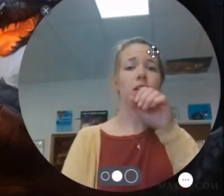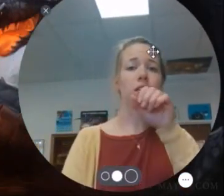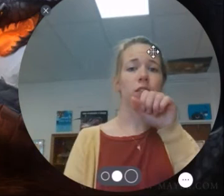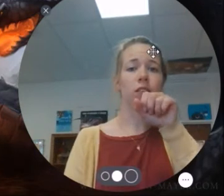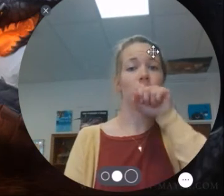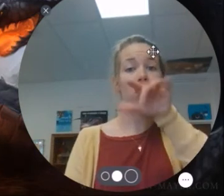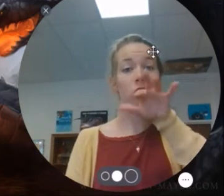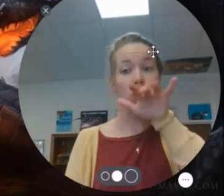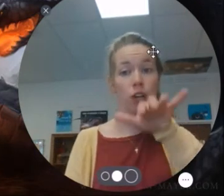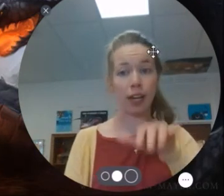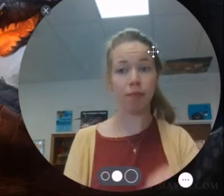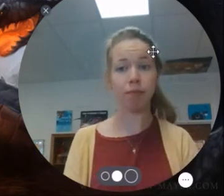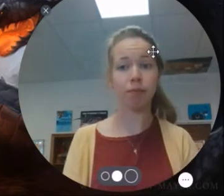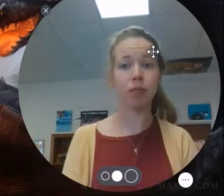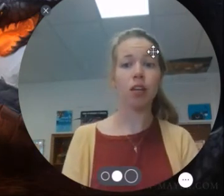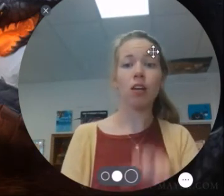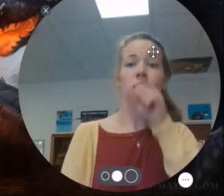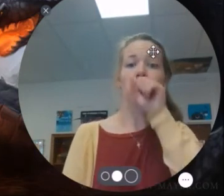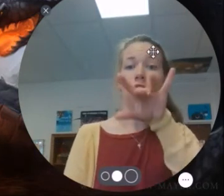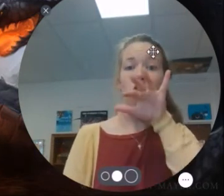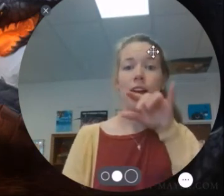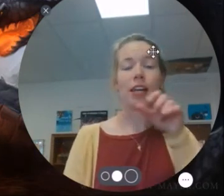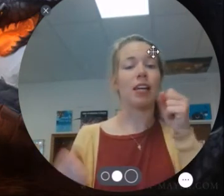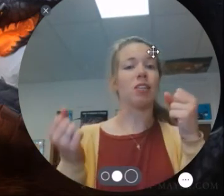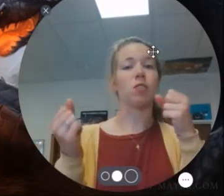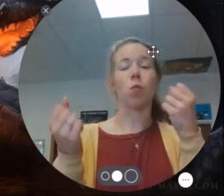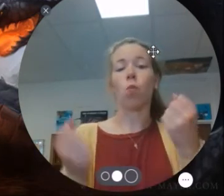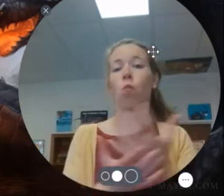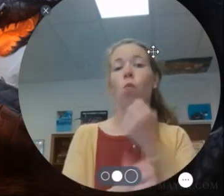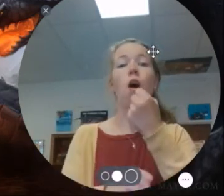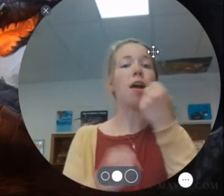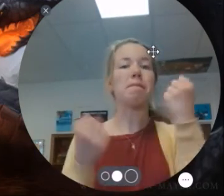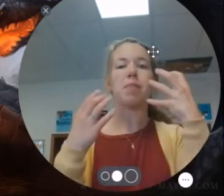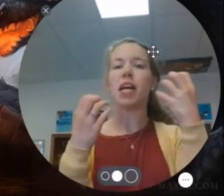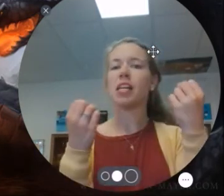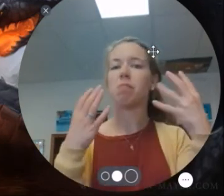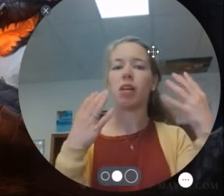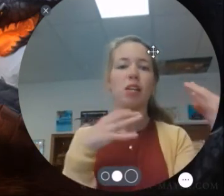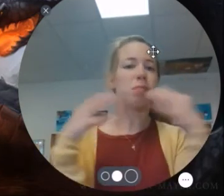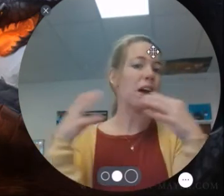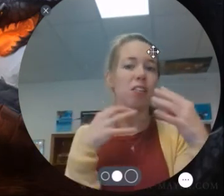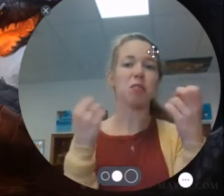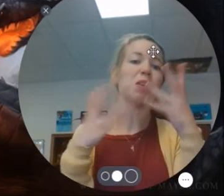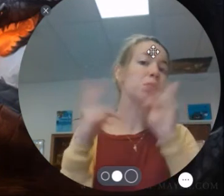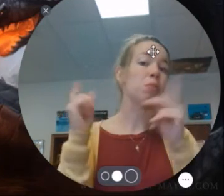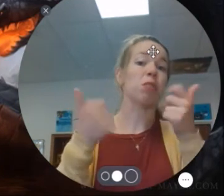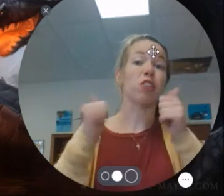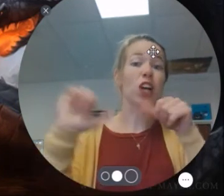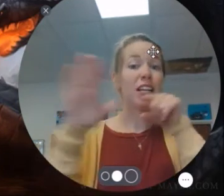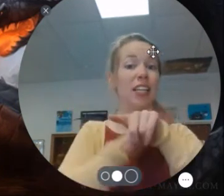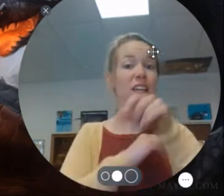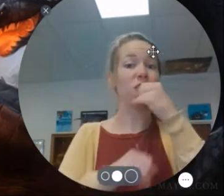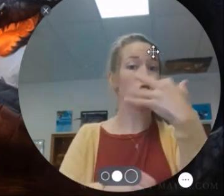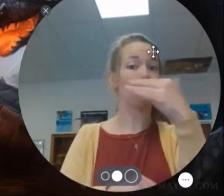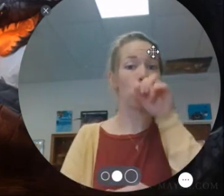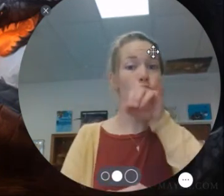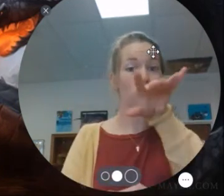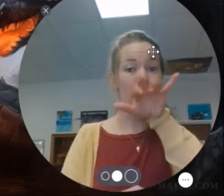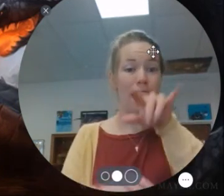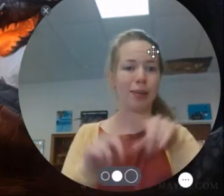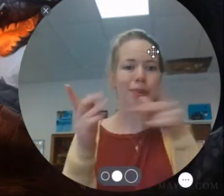that we meet is the dragon. So the dragon has won many, many battles. Many people have tried to kill